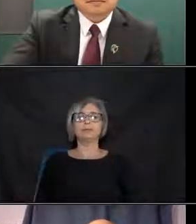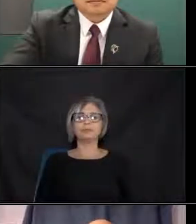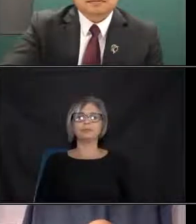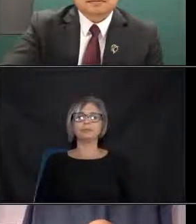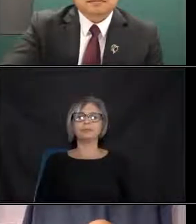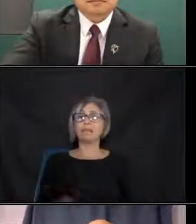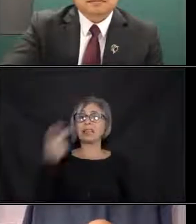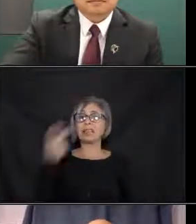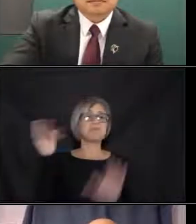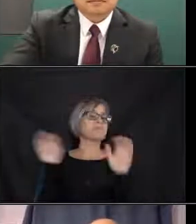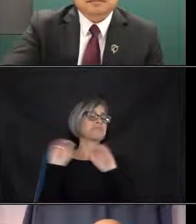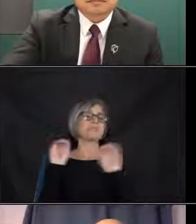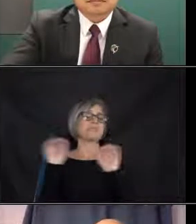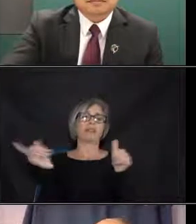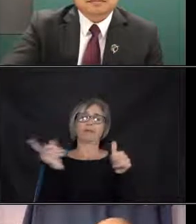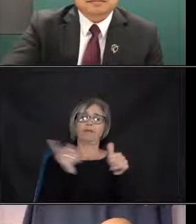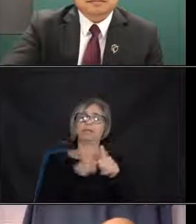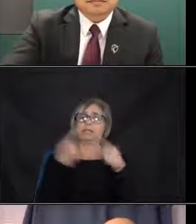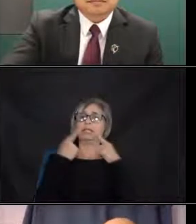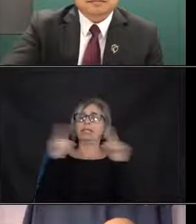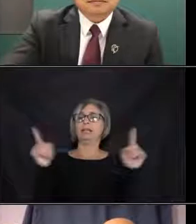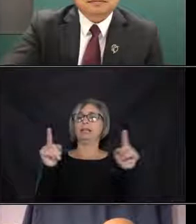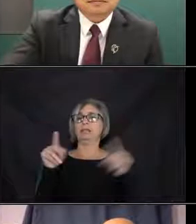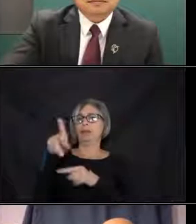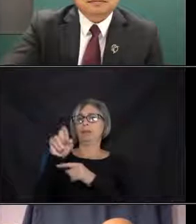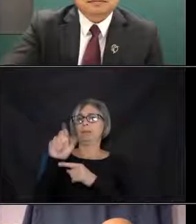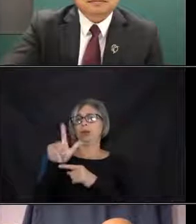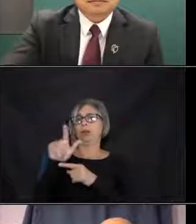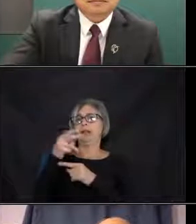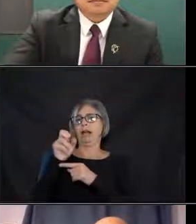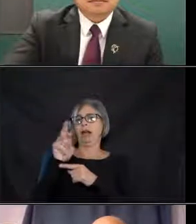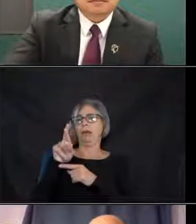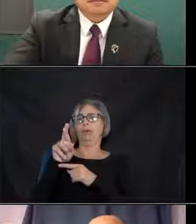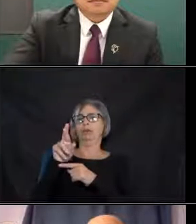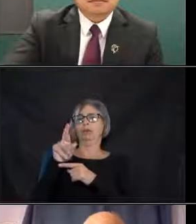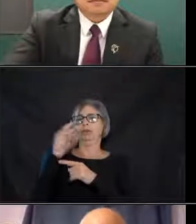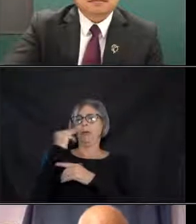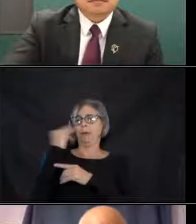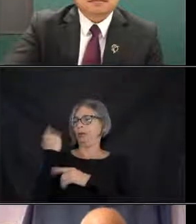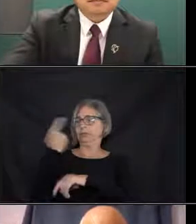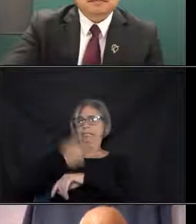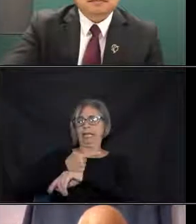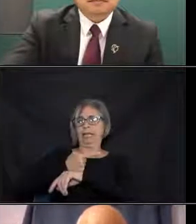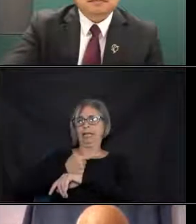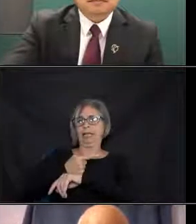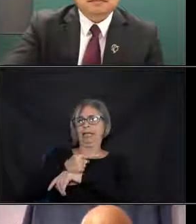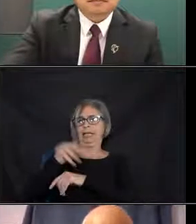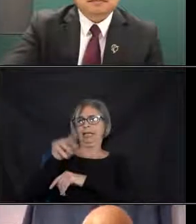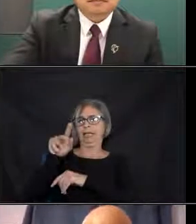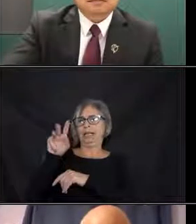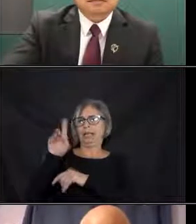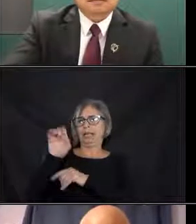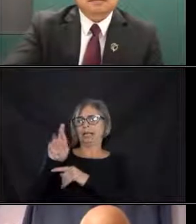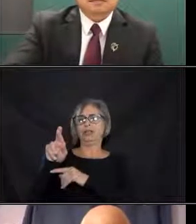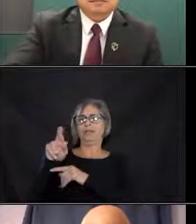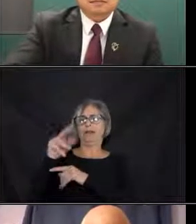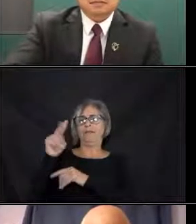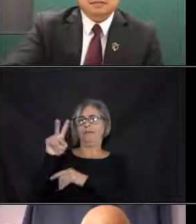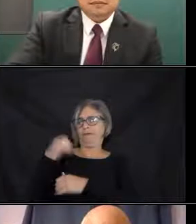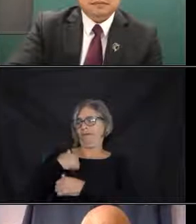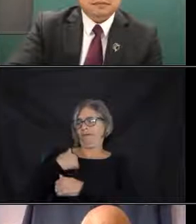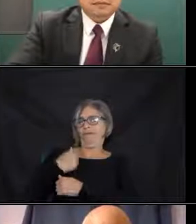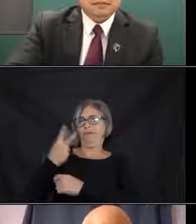Seeing none, our first announcement is Pearl Harbor Remembrance Day ceremony being held at Tom Kaiser USN Boynton Beach Veterans Memorial